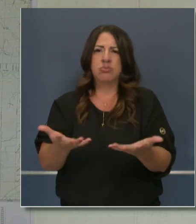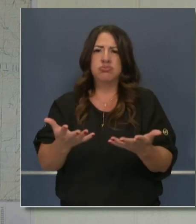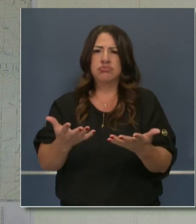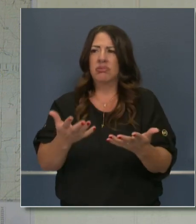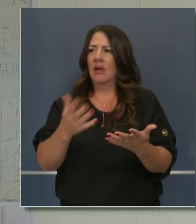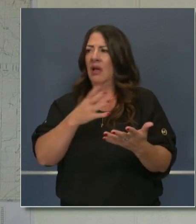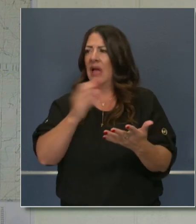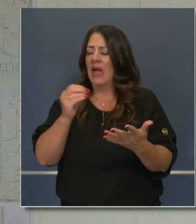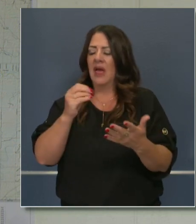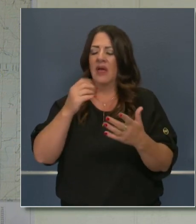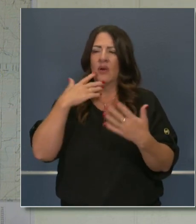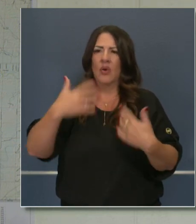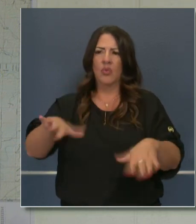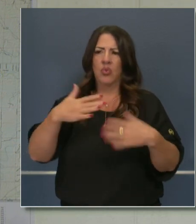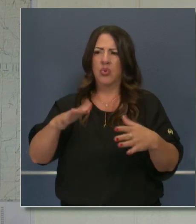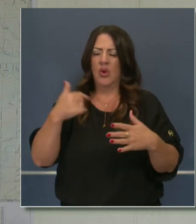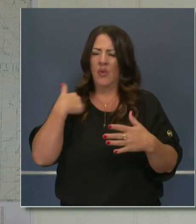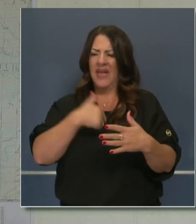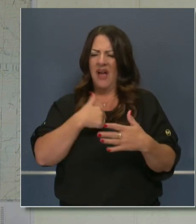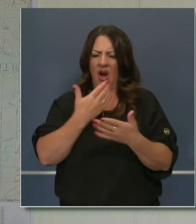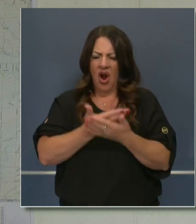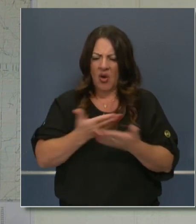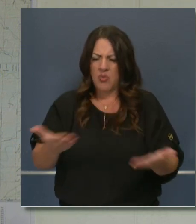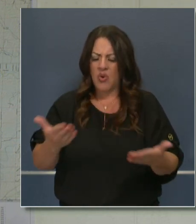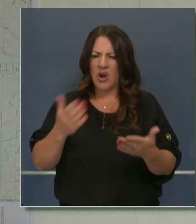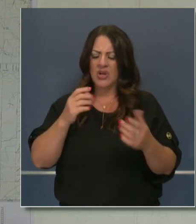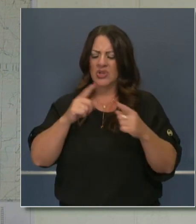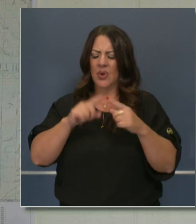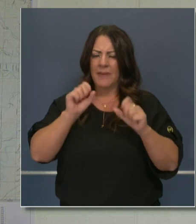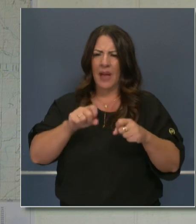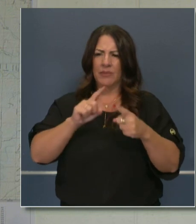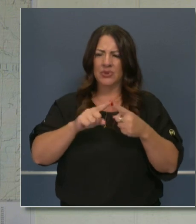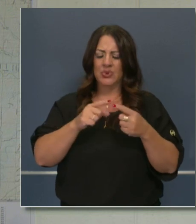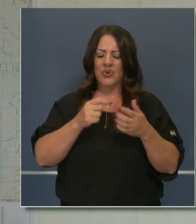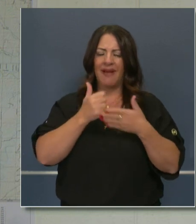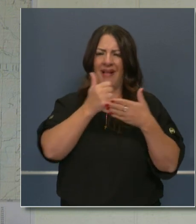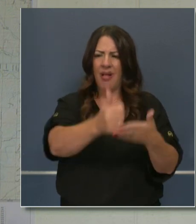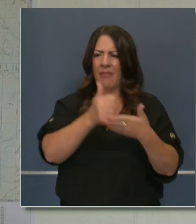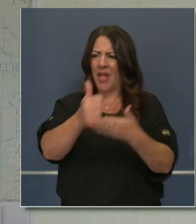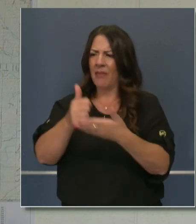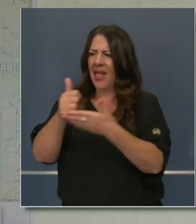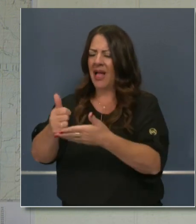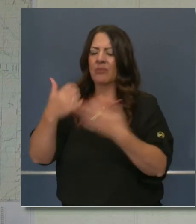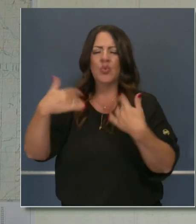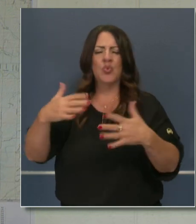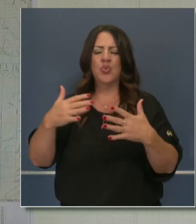system. Our system of mutual aid in this state it